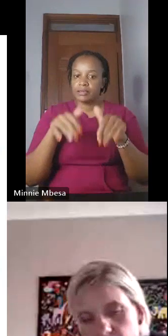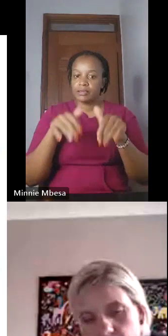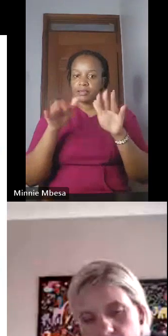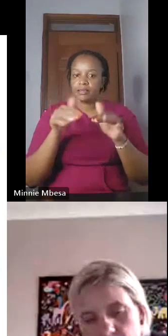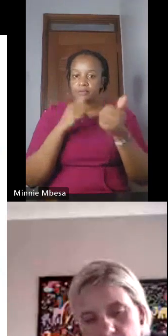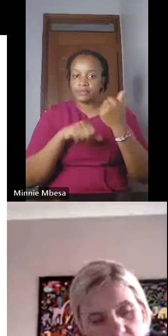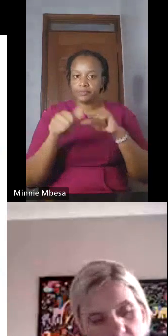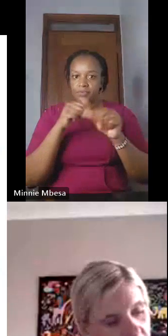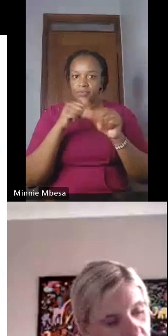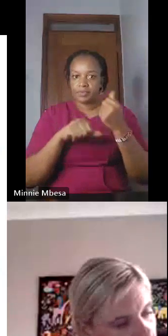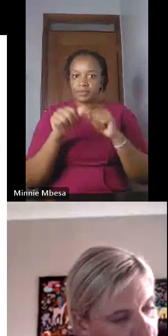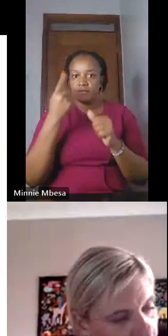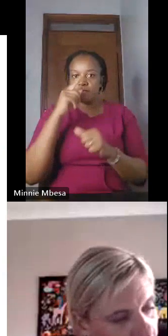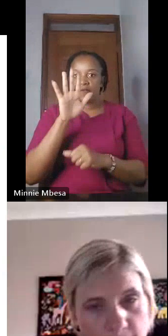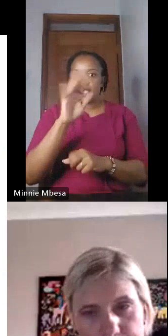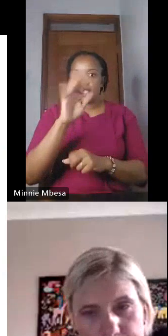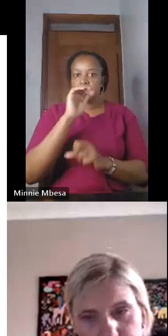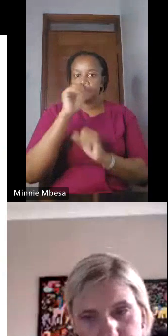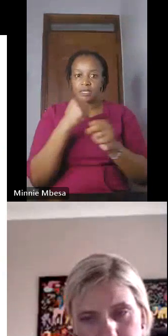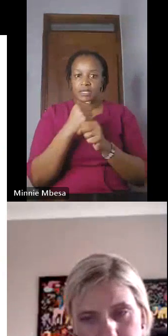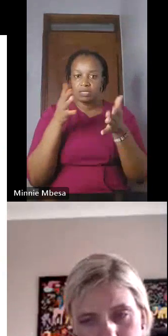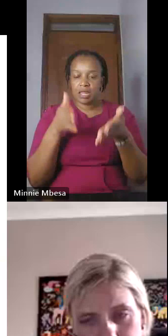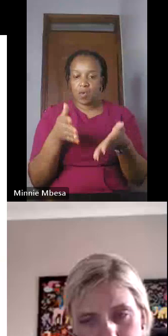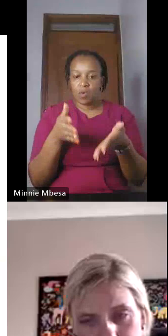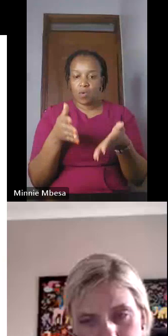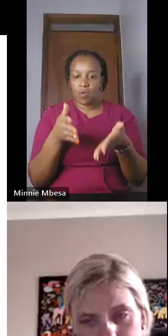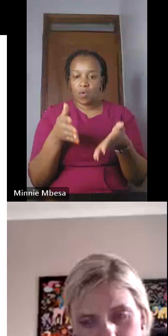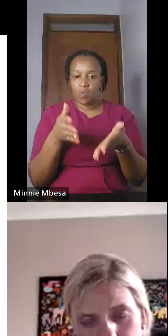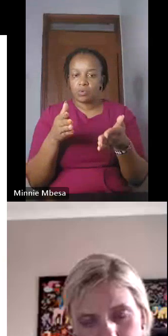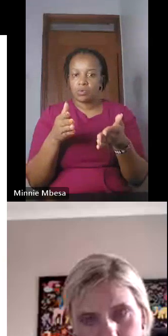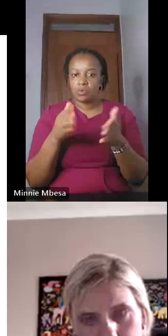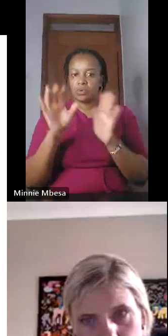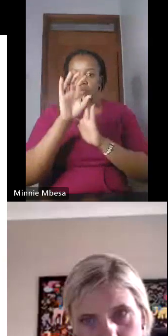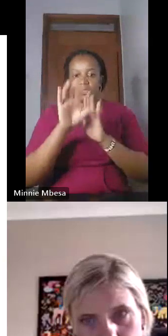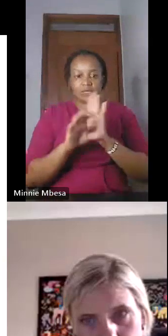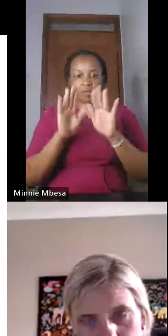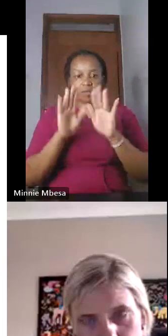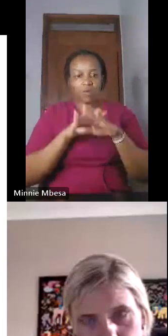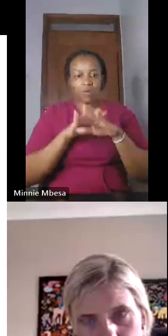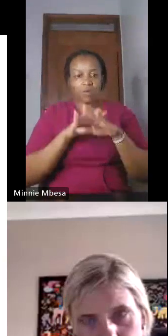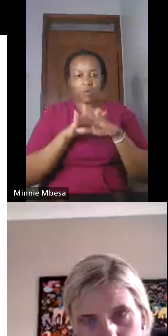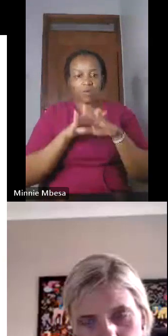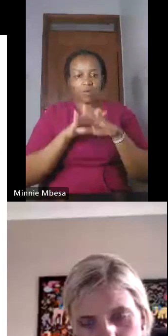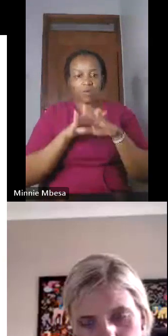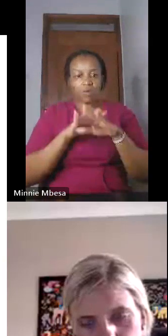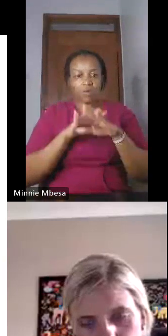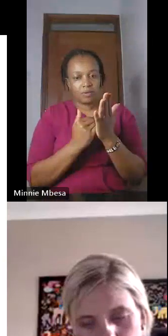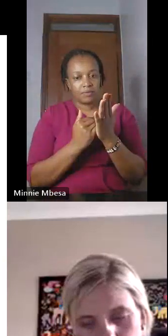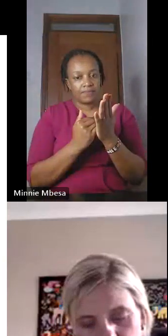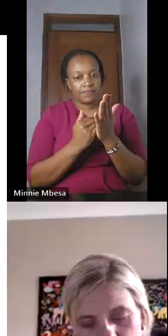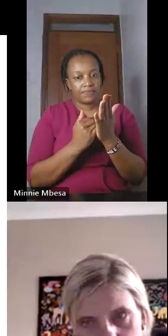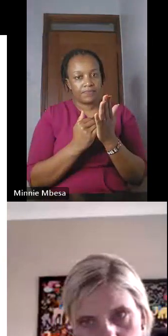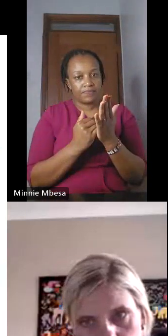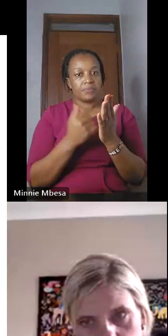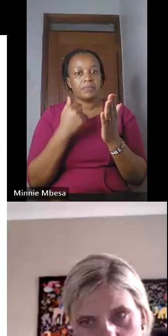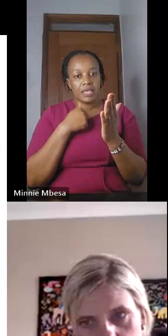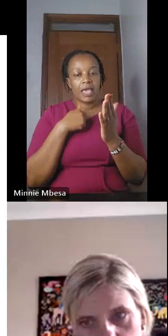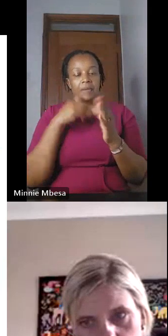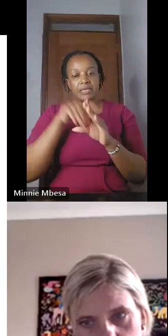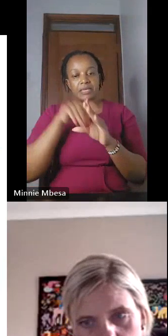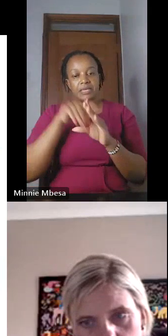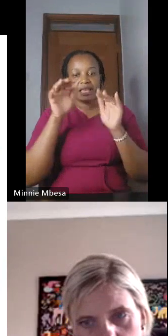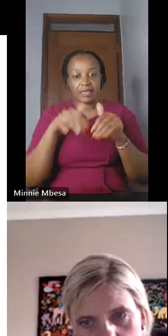now. So per your courses on your program, I'm with the agriculture sector under Ghana yes, Education